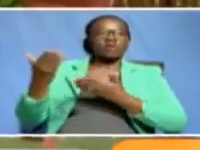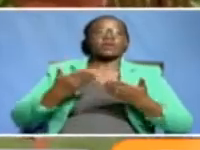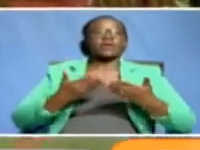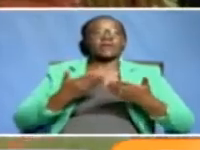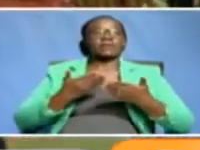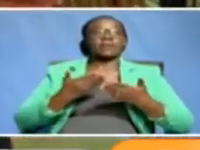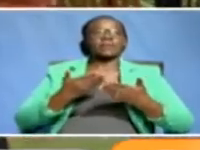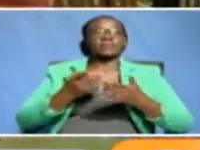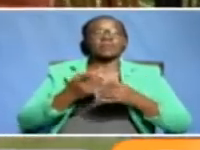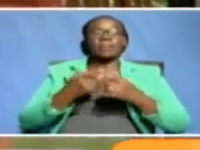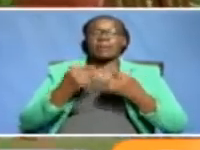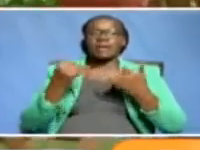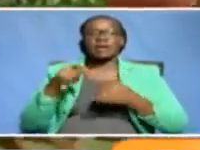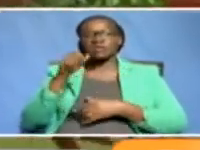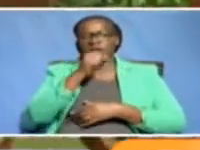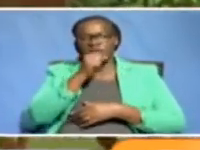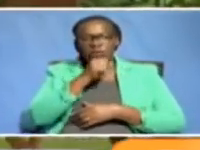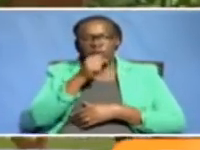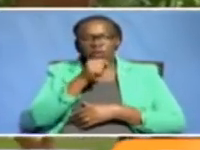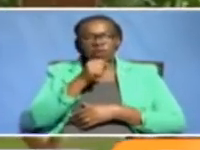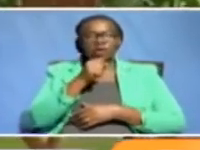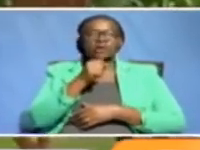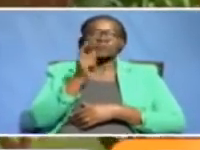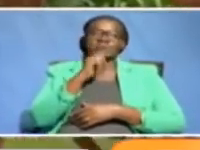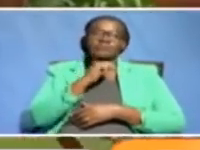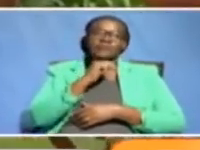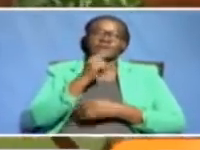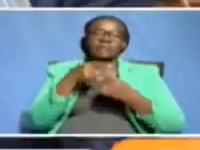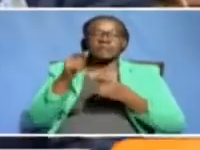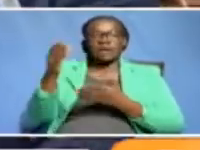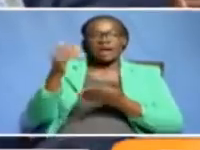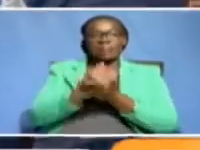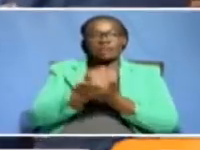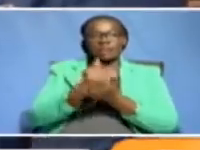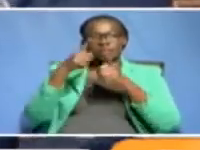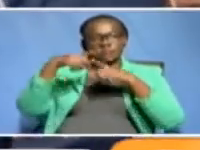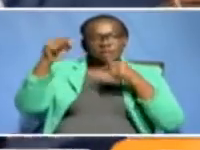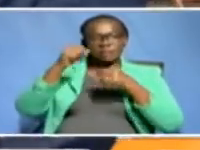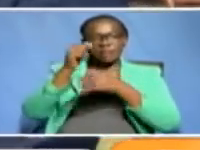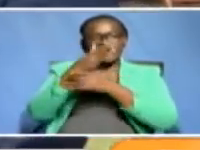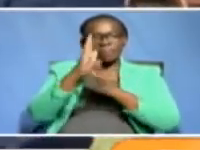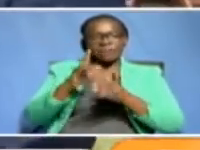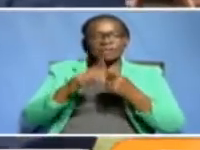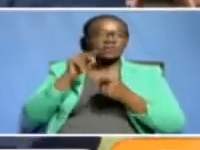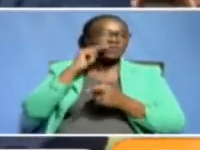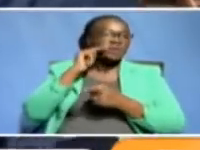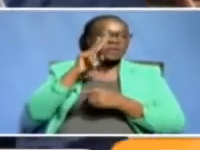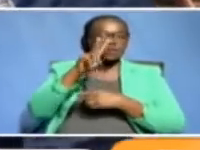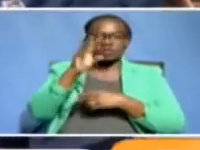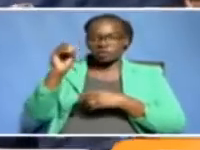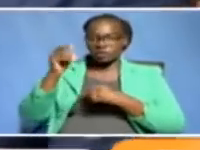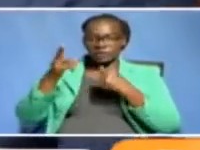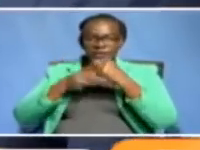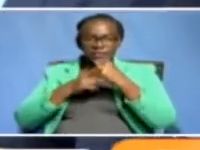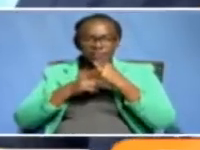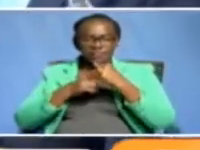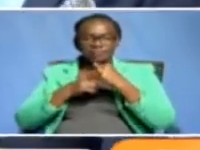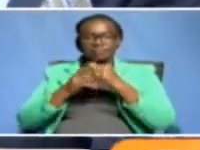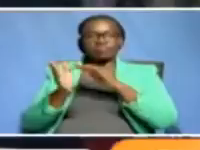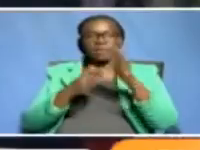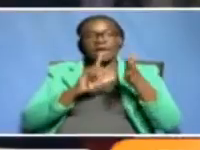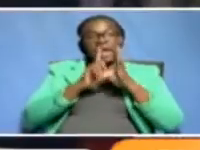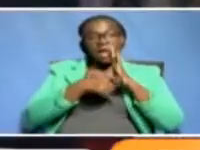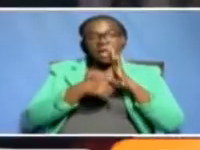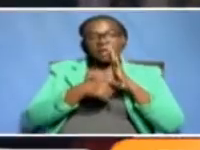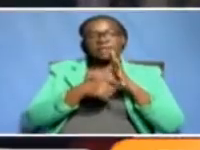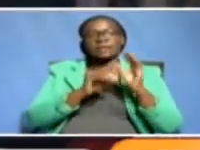He's now a mzee by his own admission. He was appointed as Japan's ambassador to Nigeria in 2007 and then appointed as